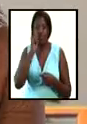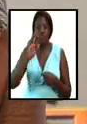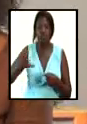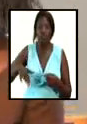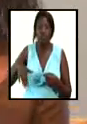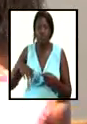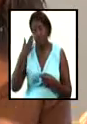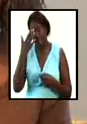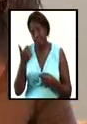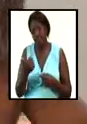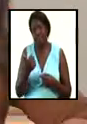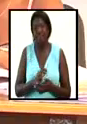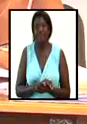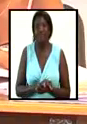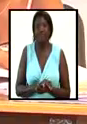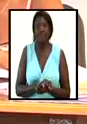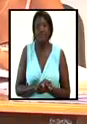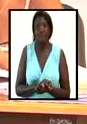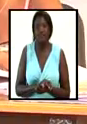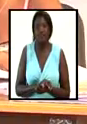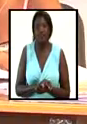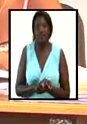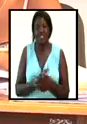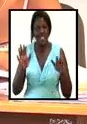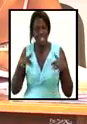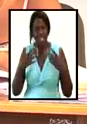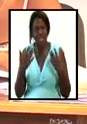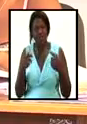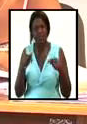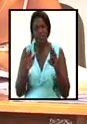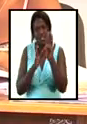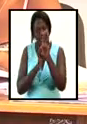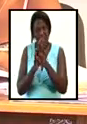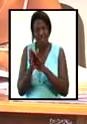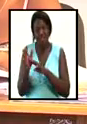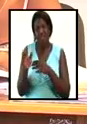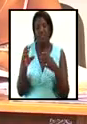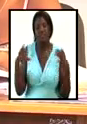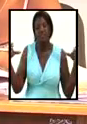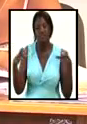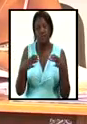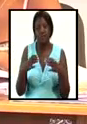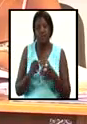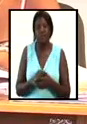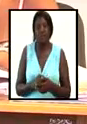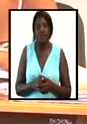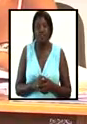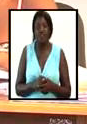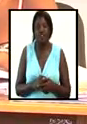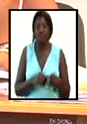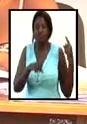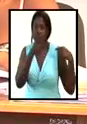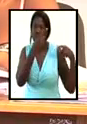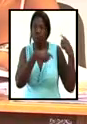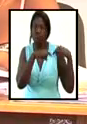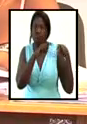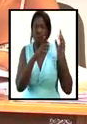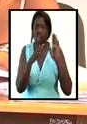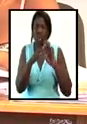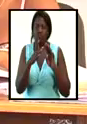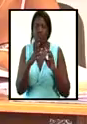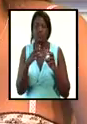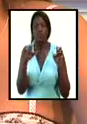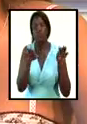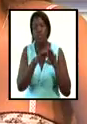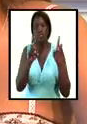Hi, Chantel. I'm glad you've decided to join us today, Liz. We are revising the plural